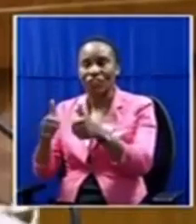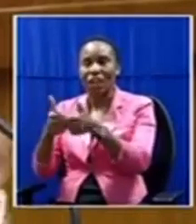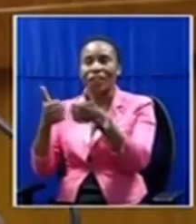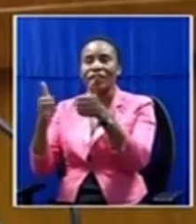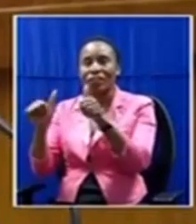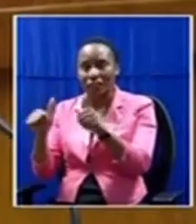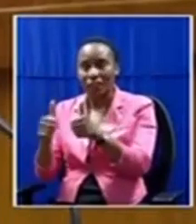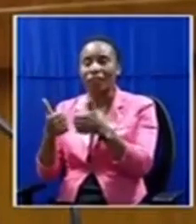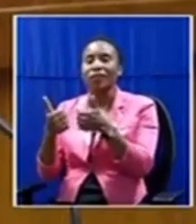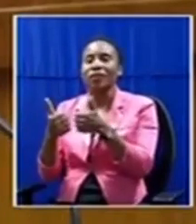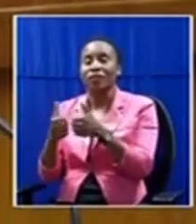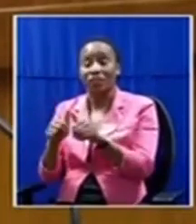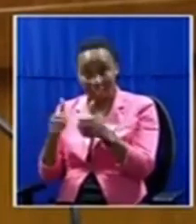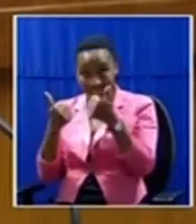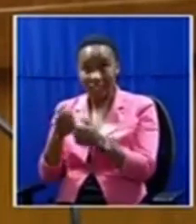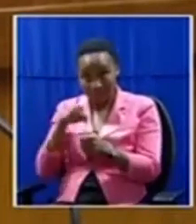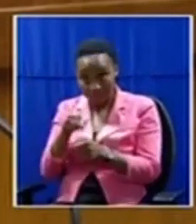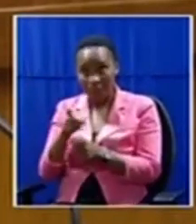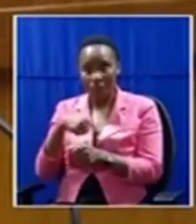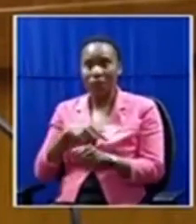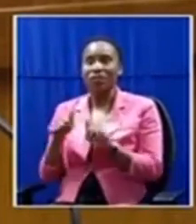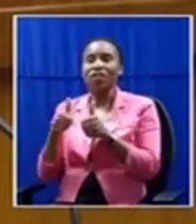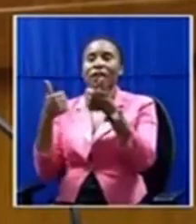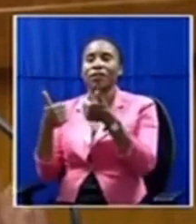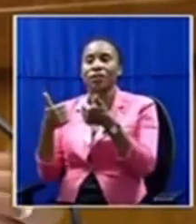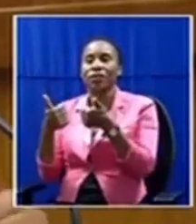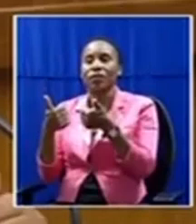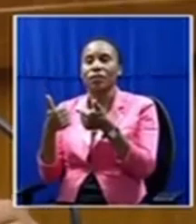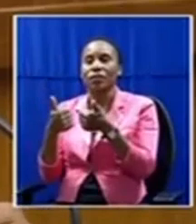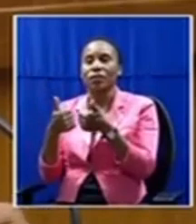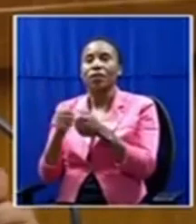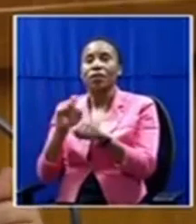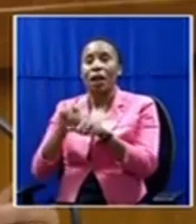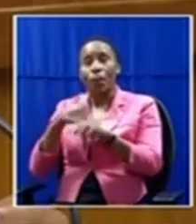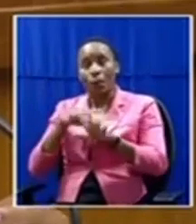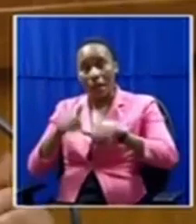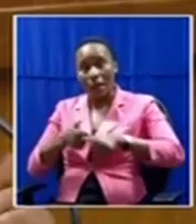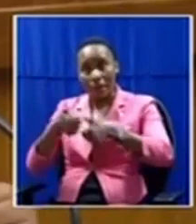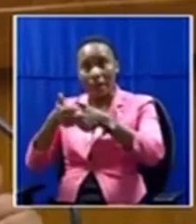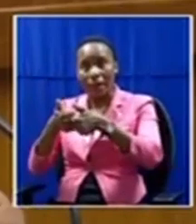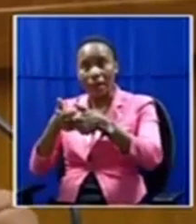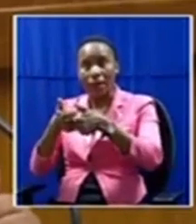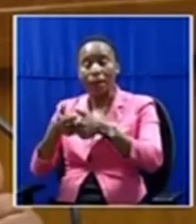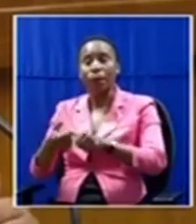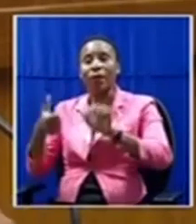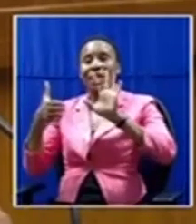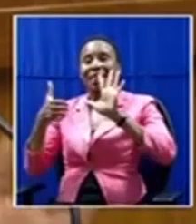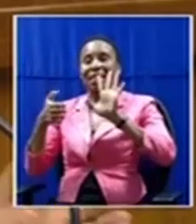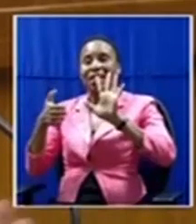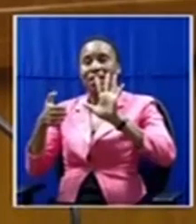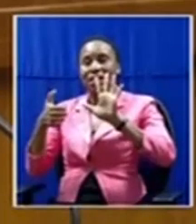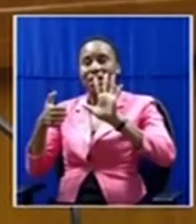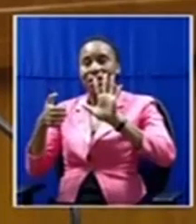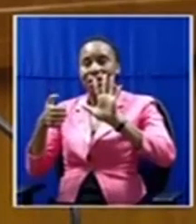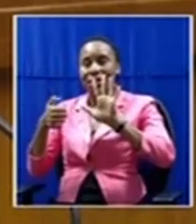We challenge the challenges. So when we come back on the 6th, in the 6th Parliament,